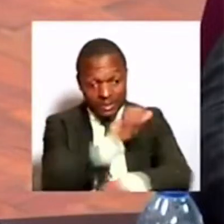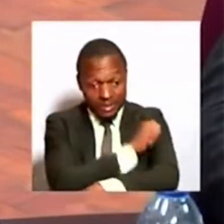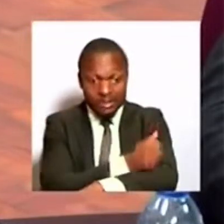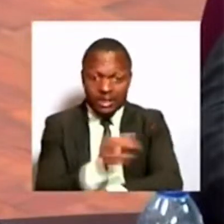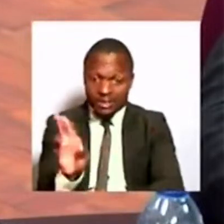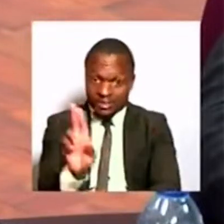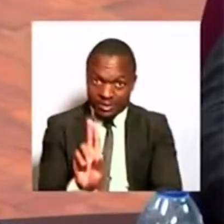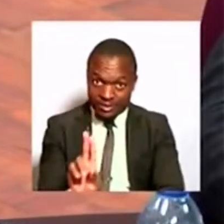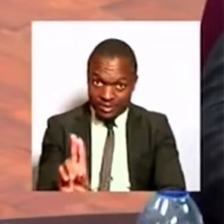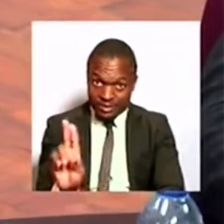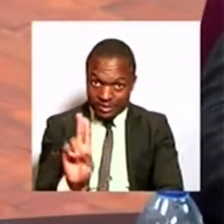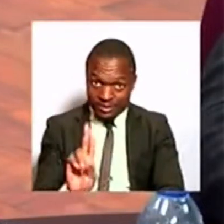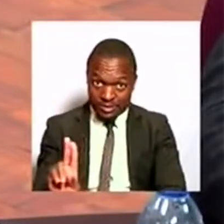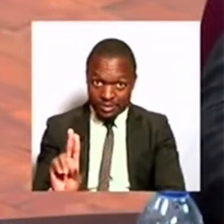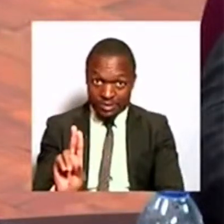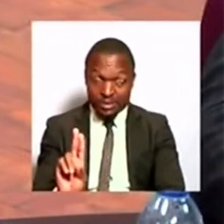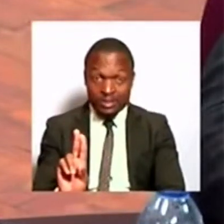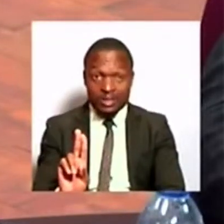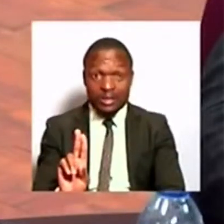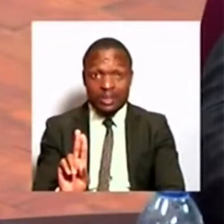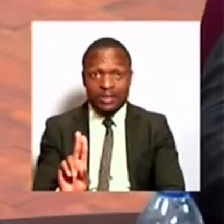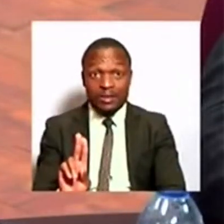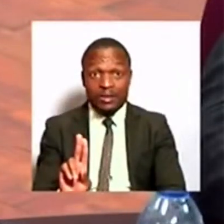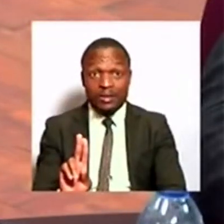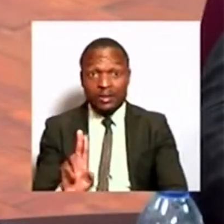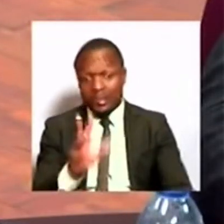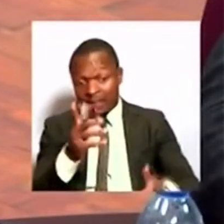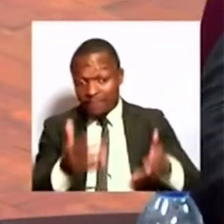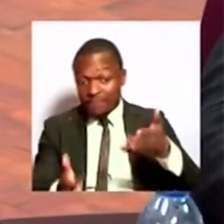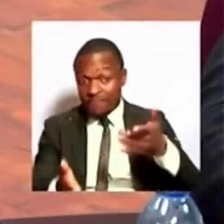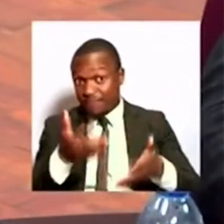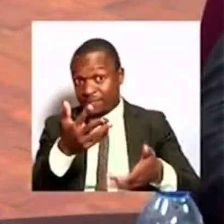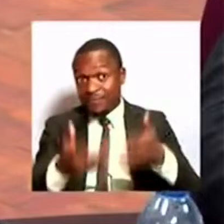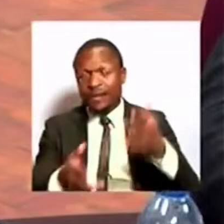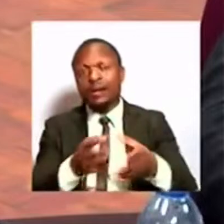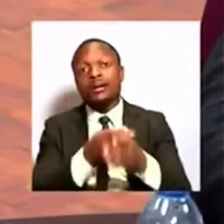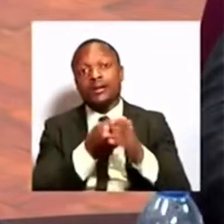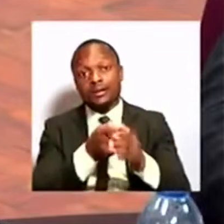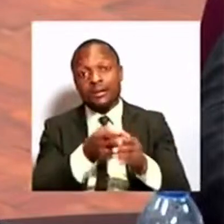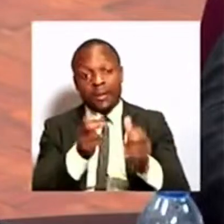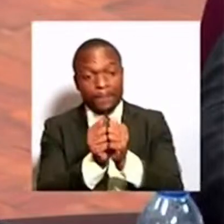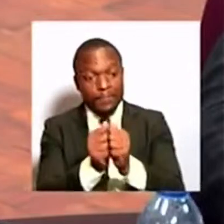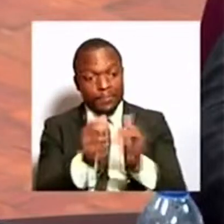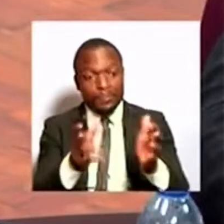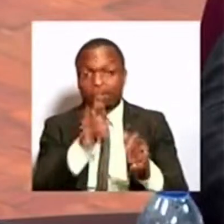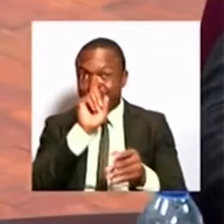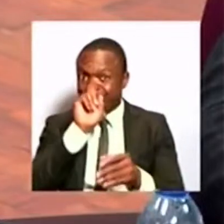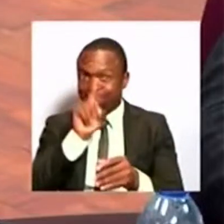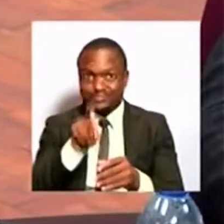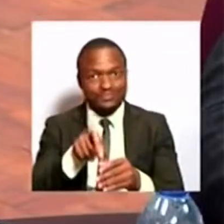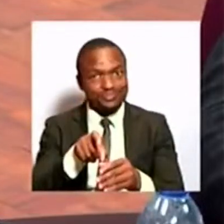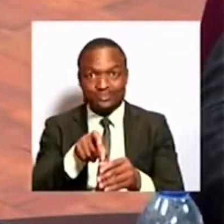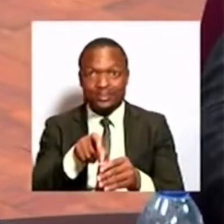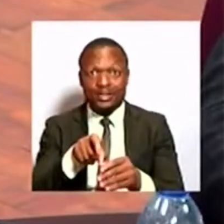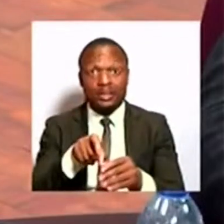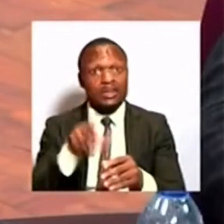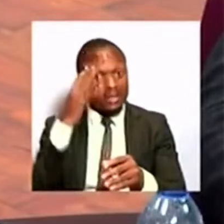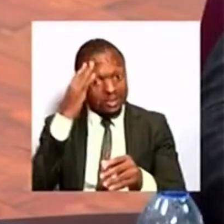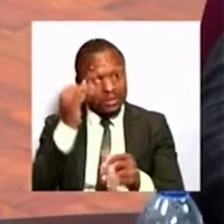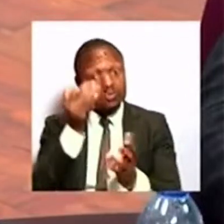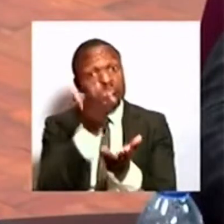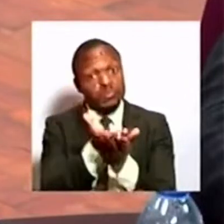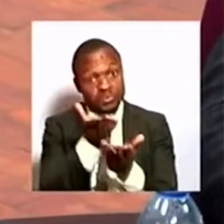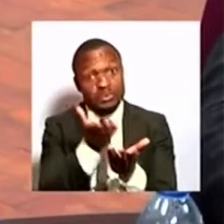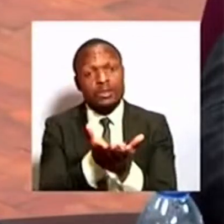the light truck, the mean fire truck without having insured it, and that's why we are suggesting, for